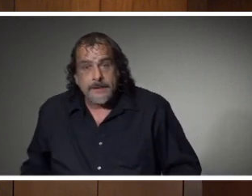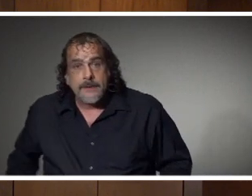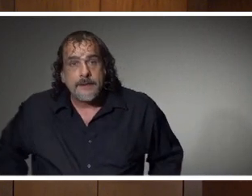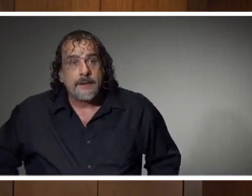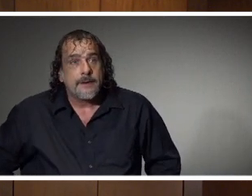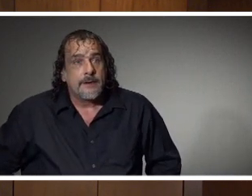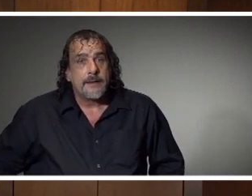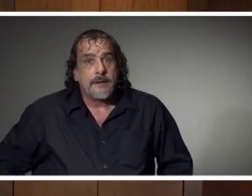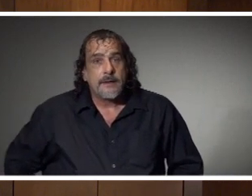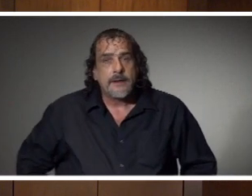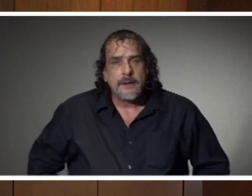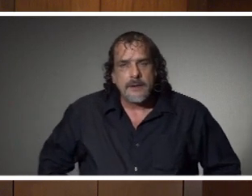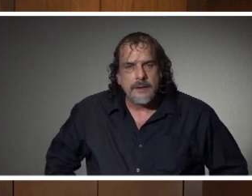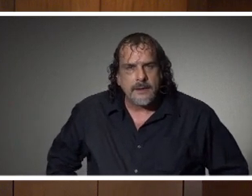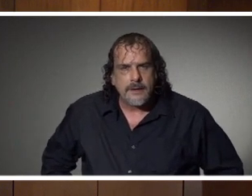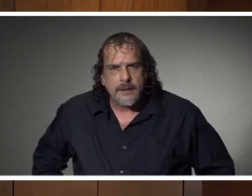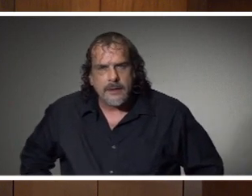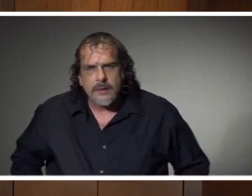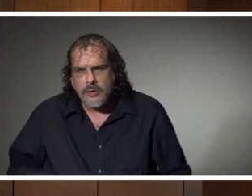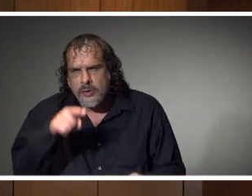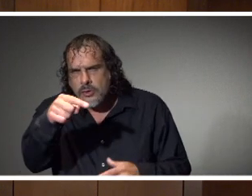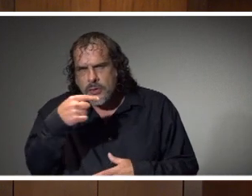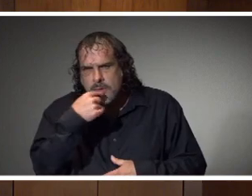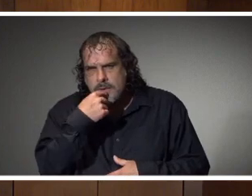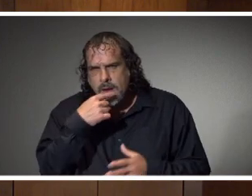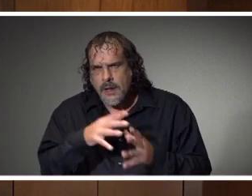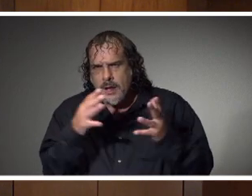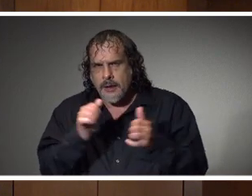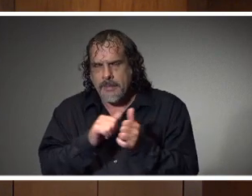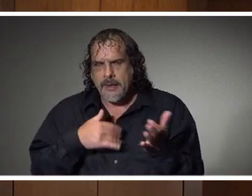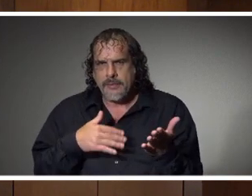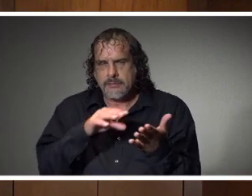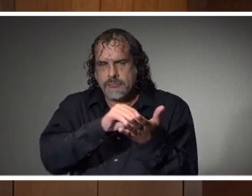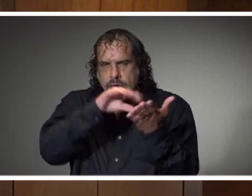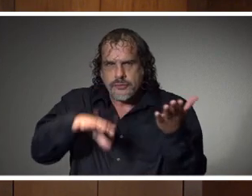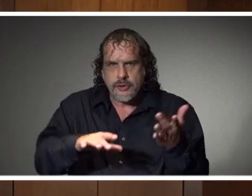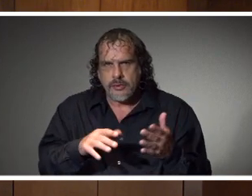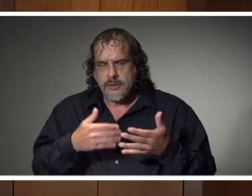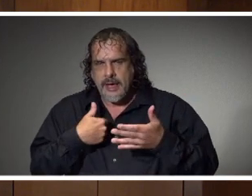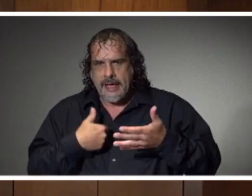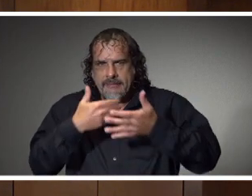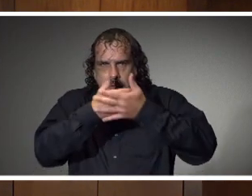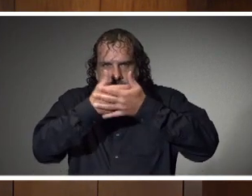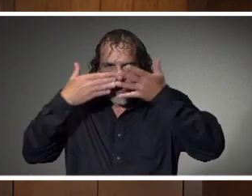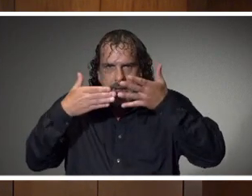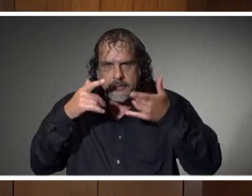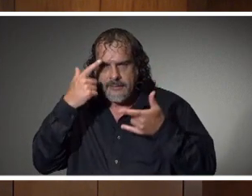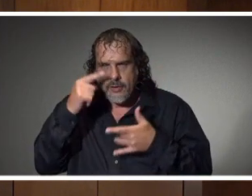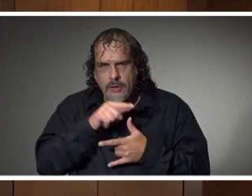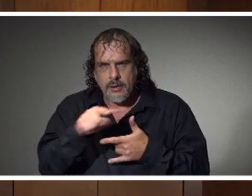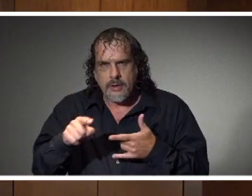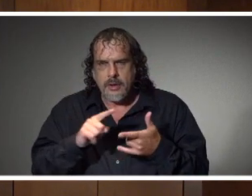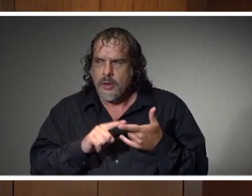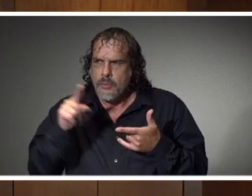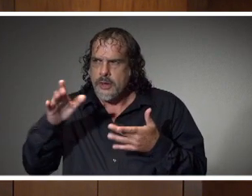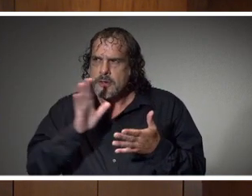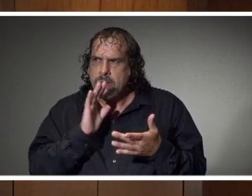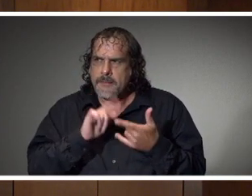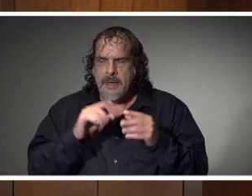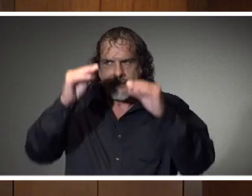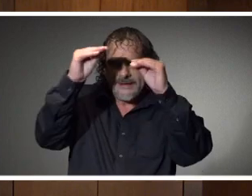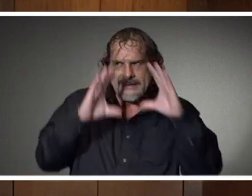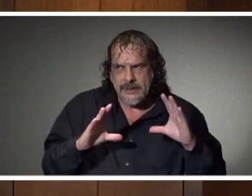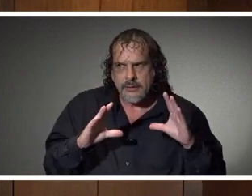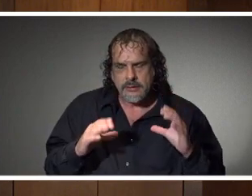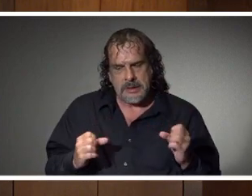Yes, sir. Governor Reeves, you mentioned a lot about students and preparing them and having masks for for those, but what are your concerns for teachers? You know, we heard a lot